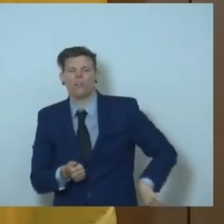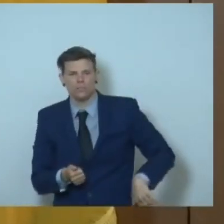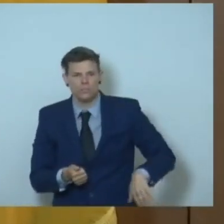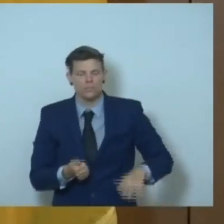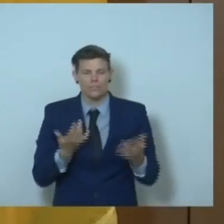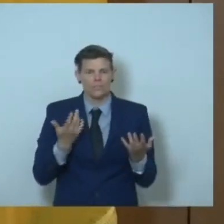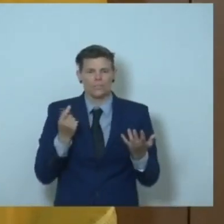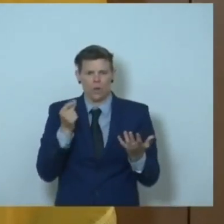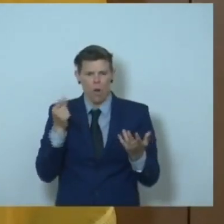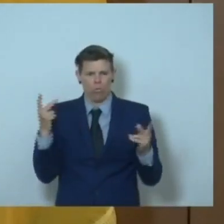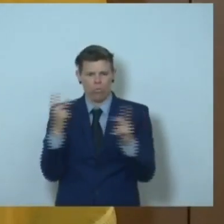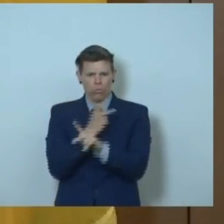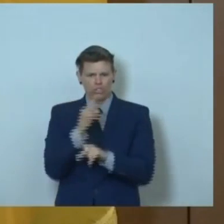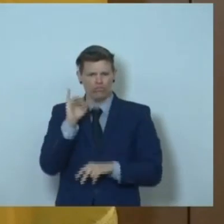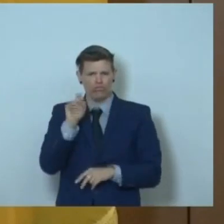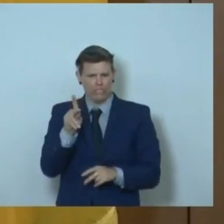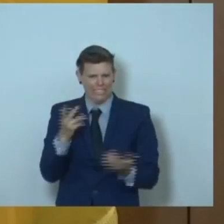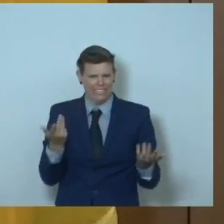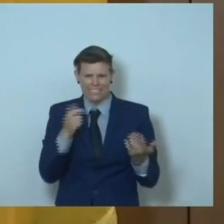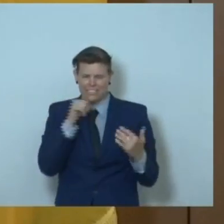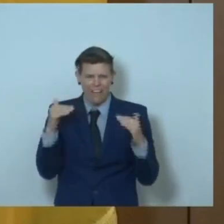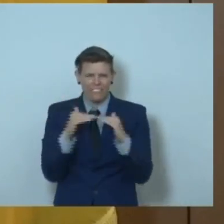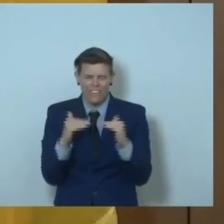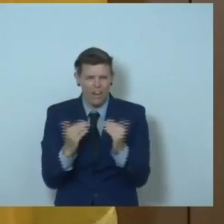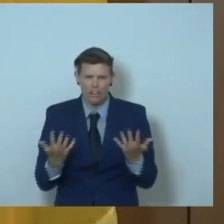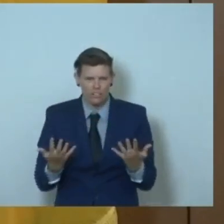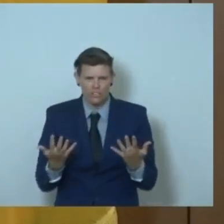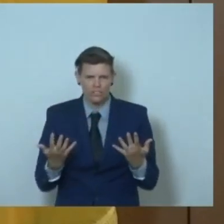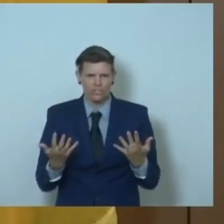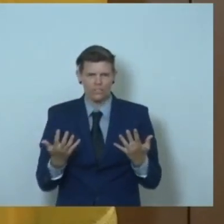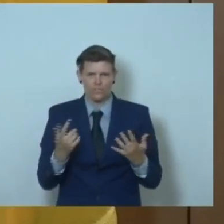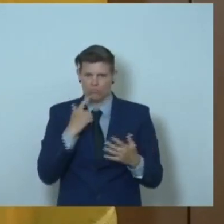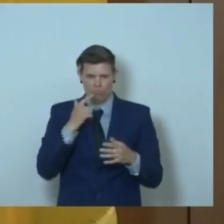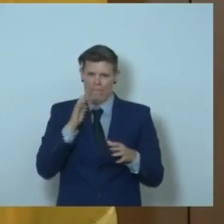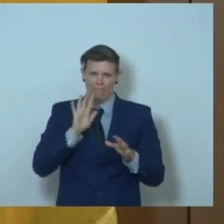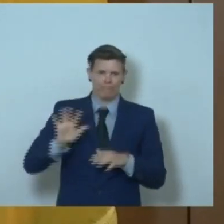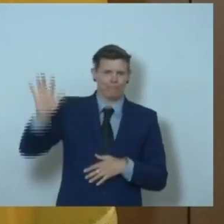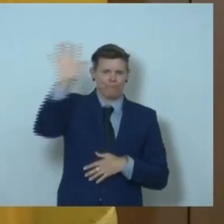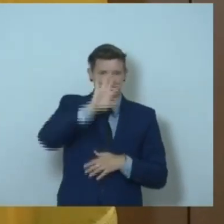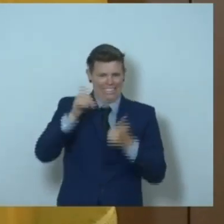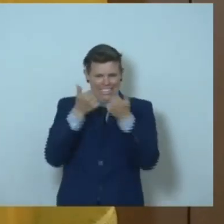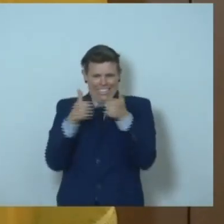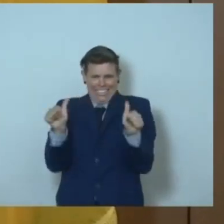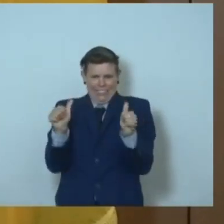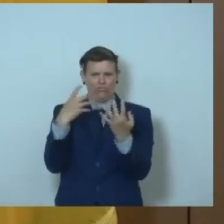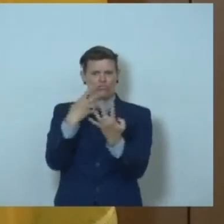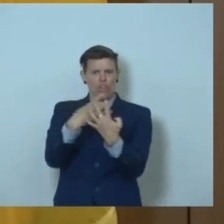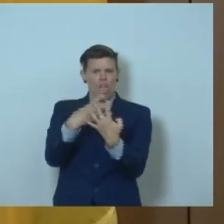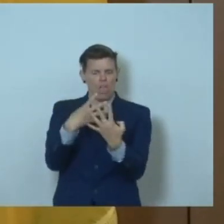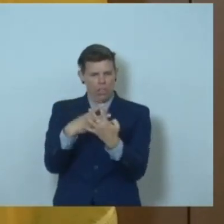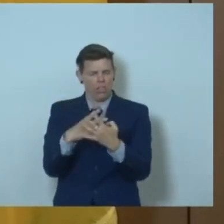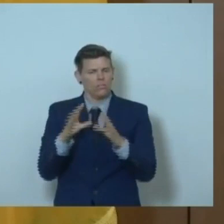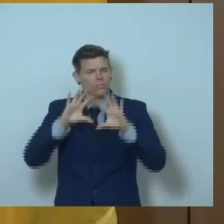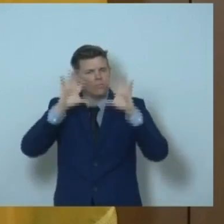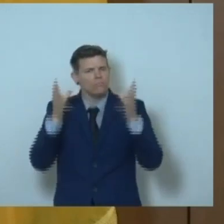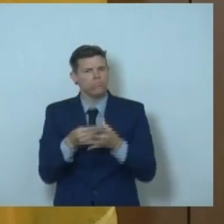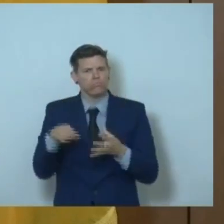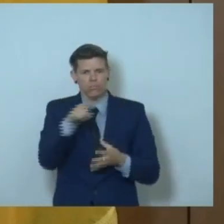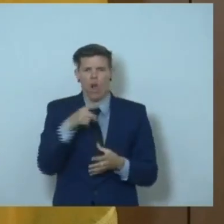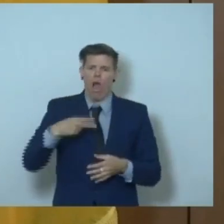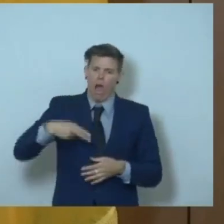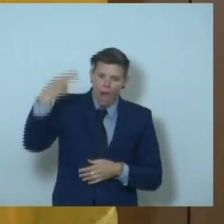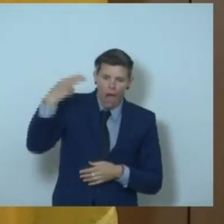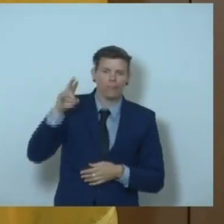have heightened risk issues. I want to go over those again because I don't want folks to assume that the COVID safe